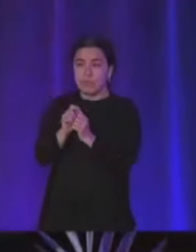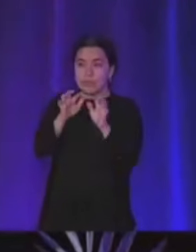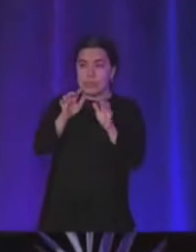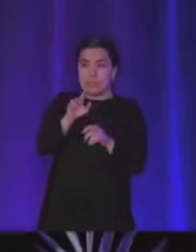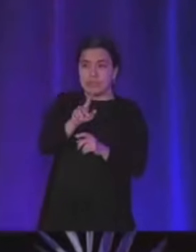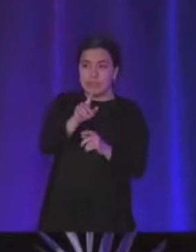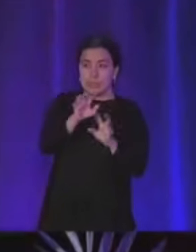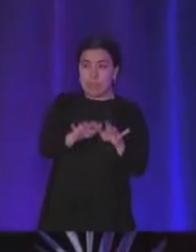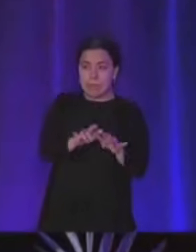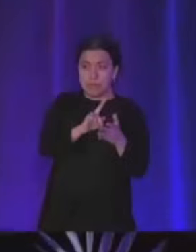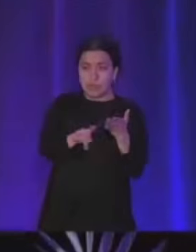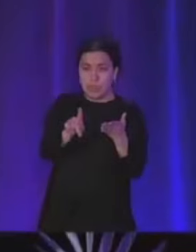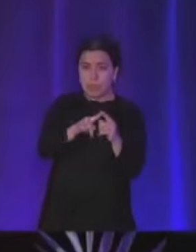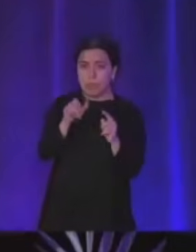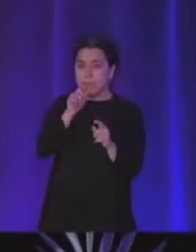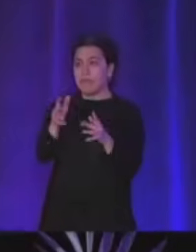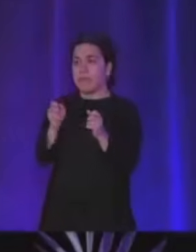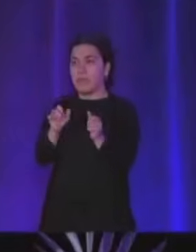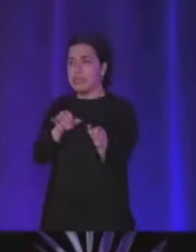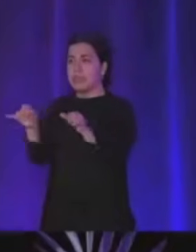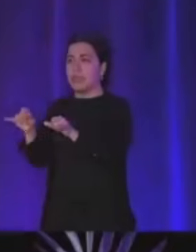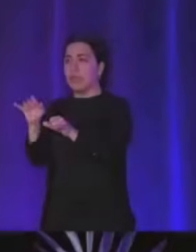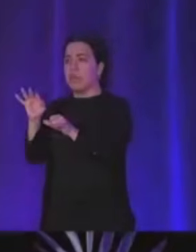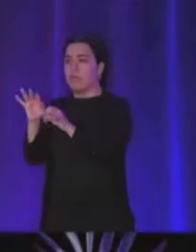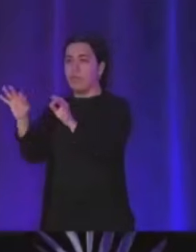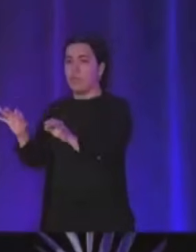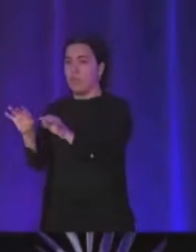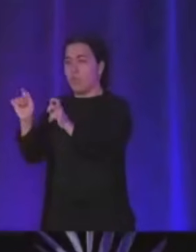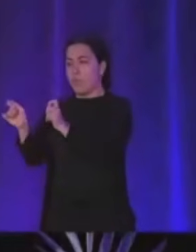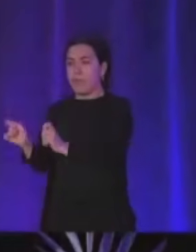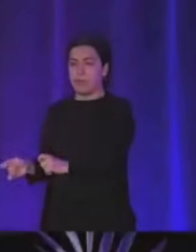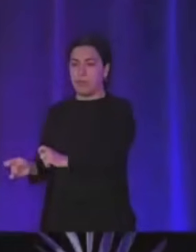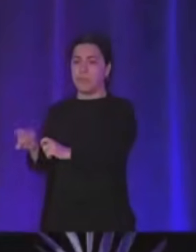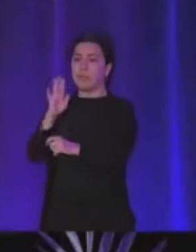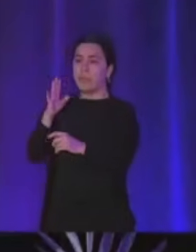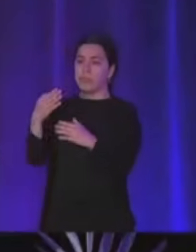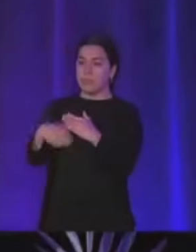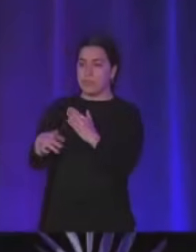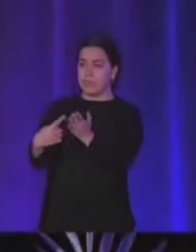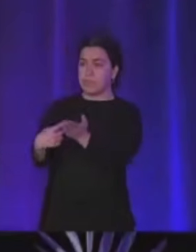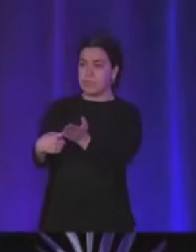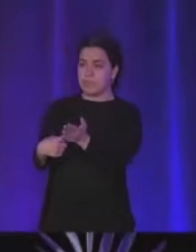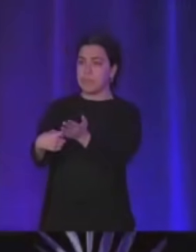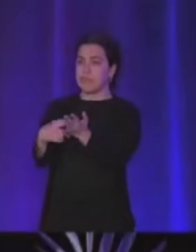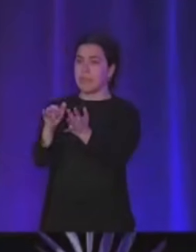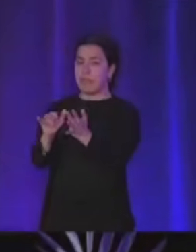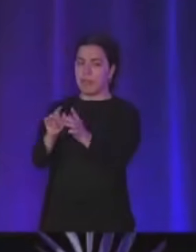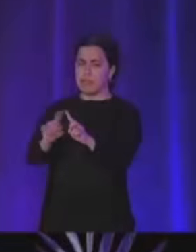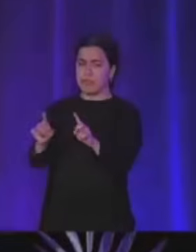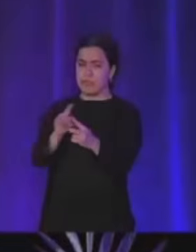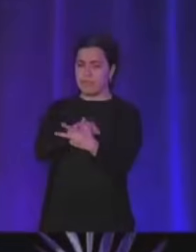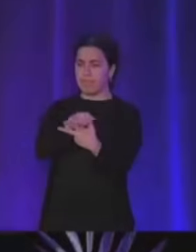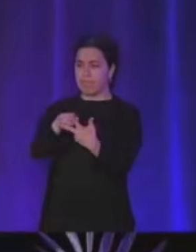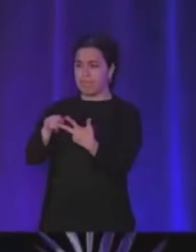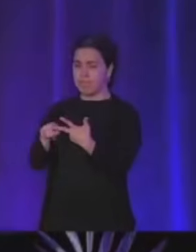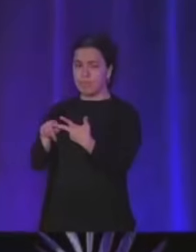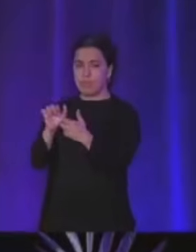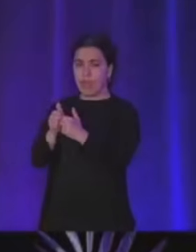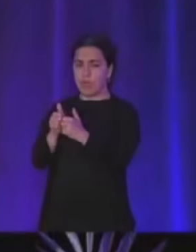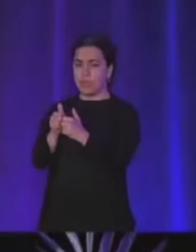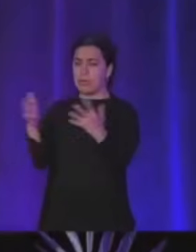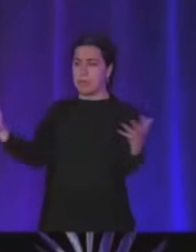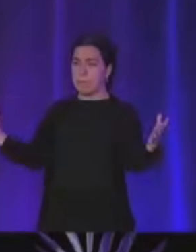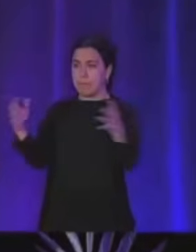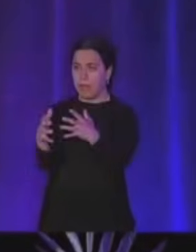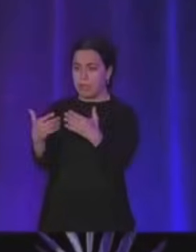as fast as a formatter. So we're going to go in and explore the difference between these 3 tools and how we can combine them together and keep